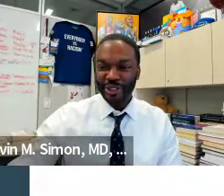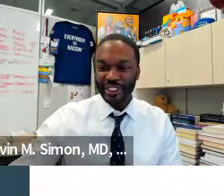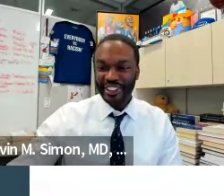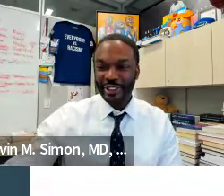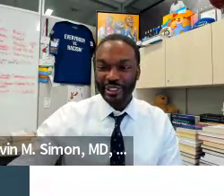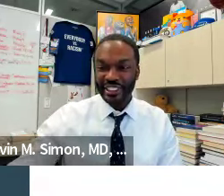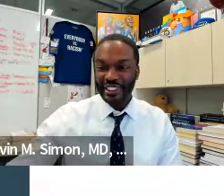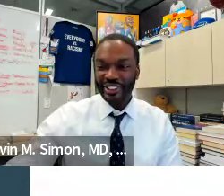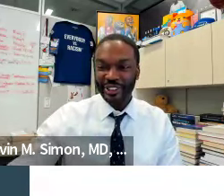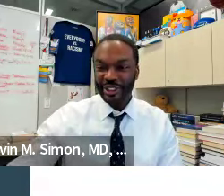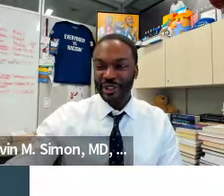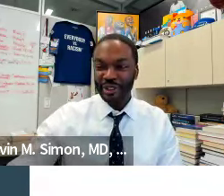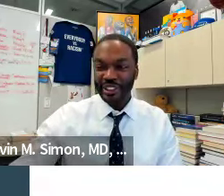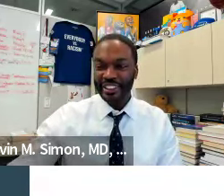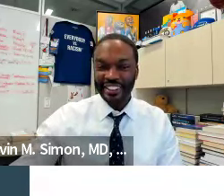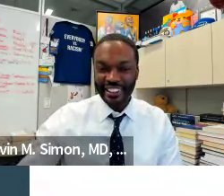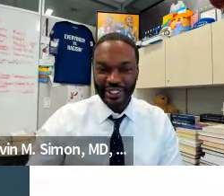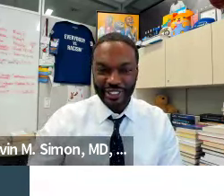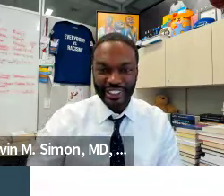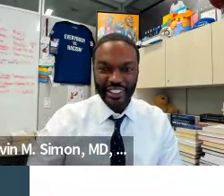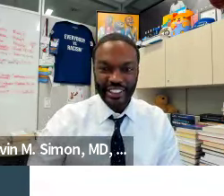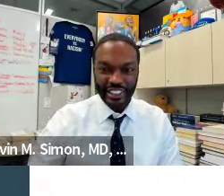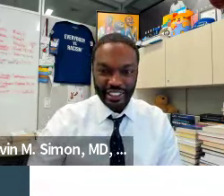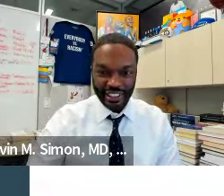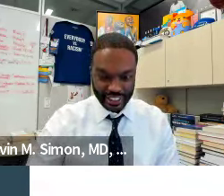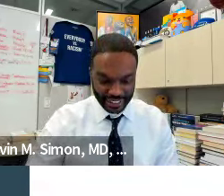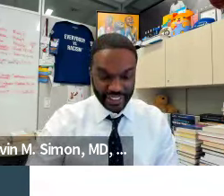5, 4, 3, 2, 1. Next one